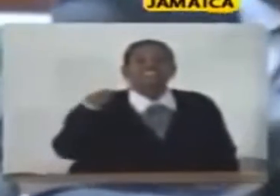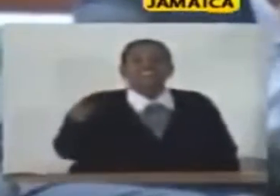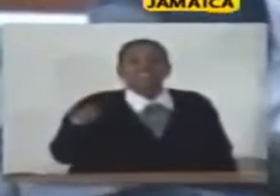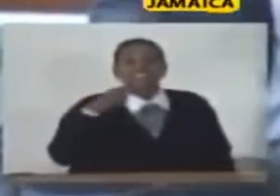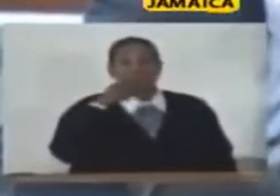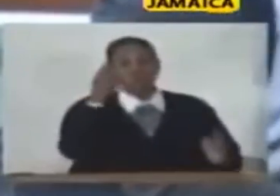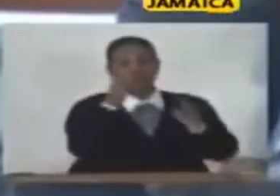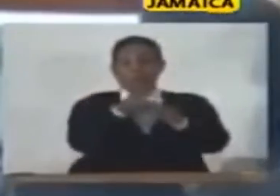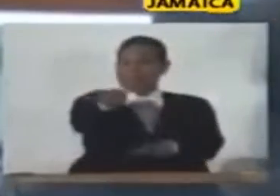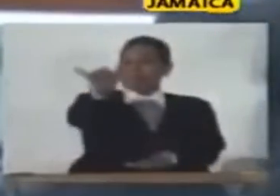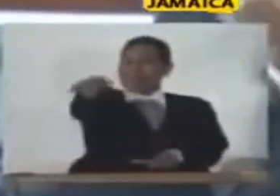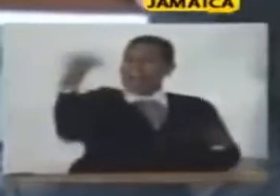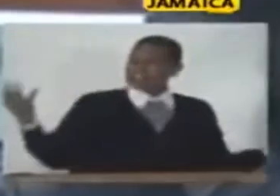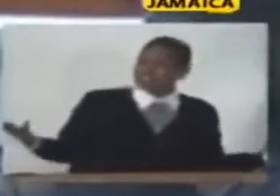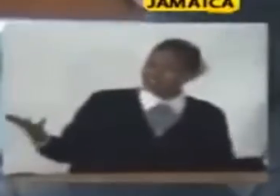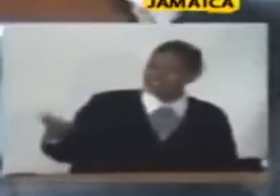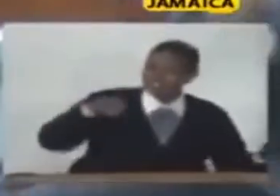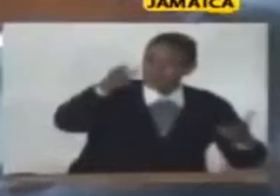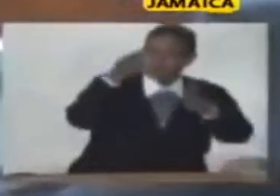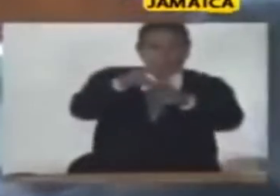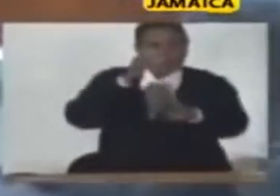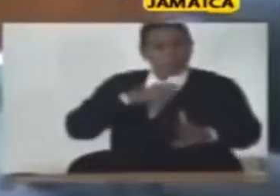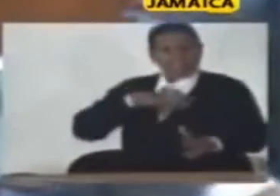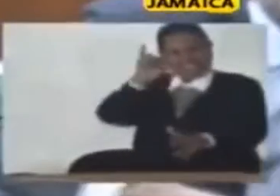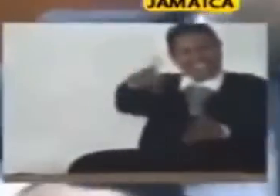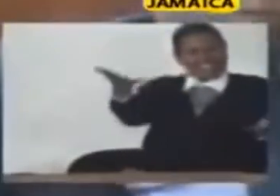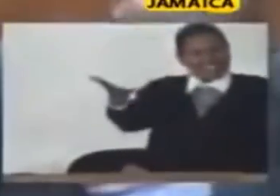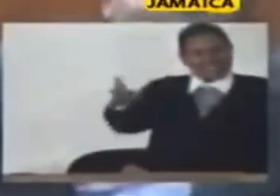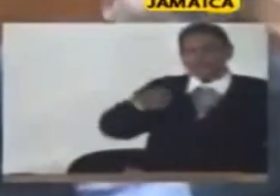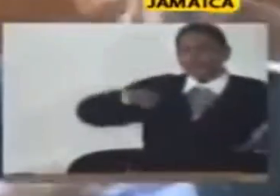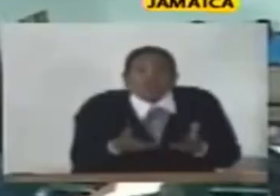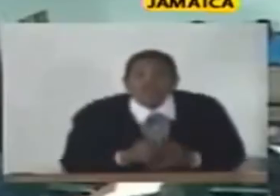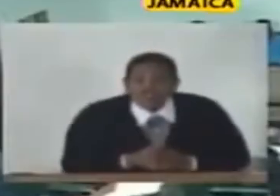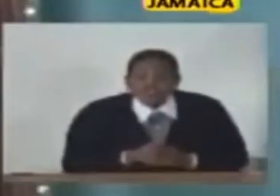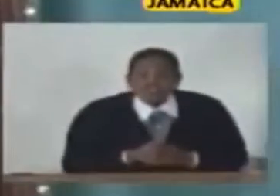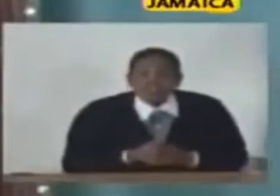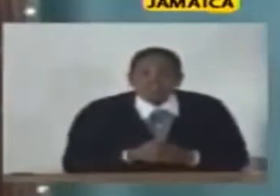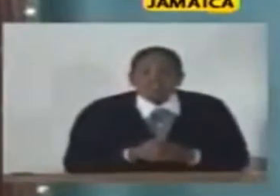20 minutes held his ground, daring the opposition MPs to walk out.